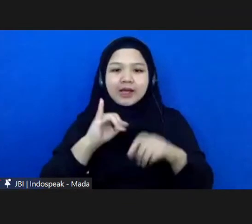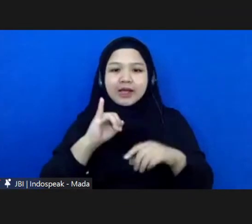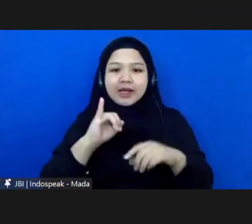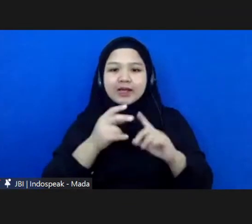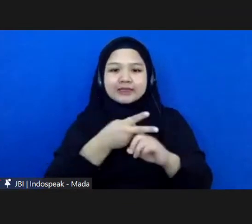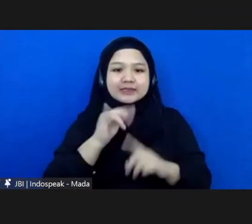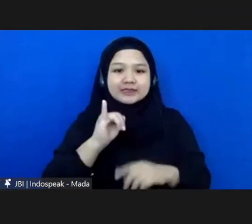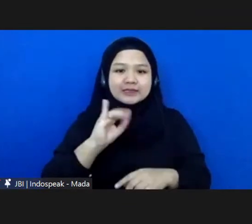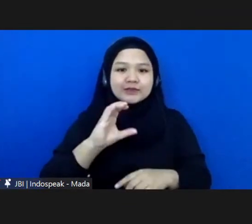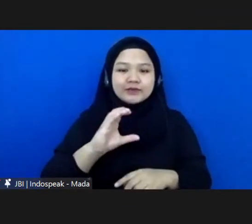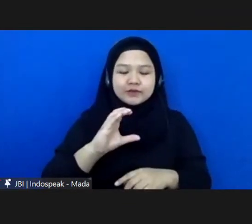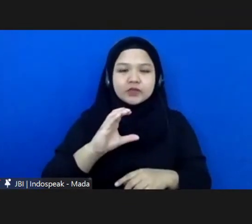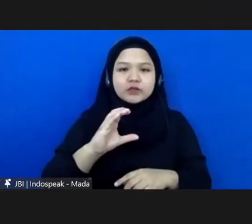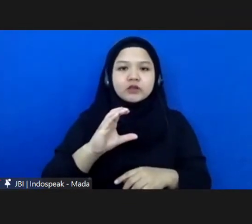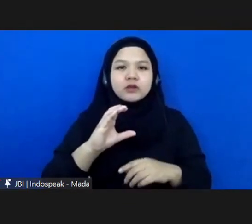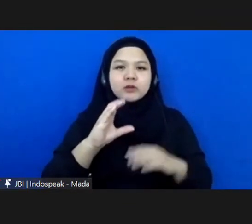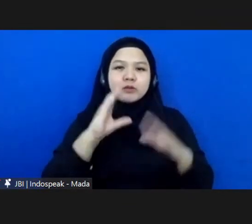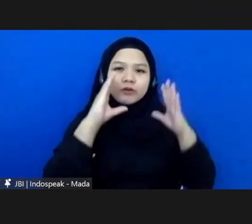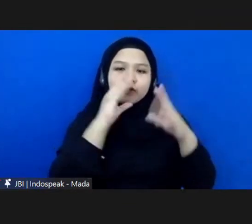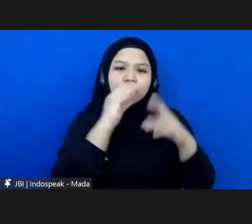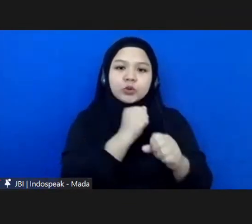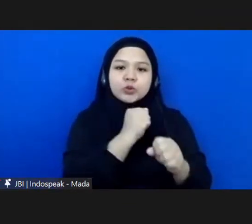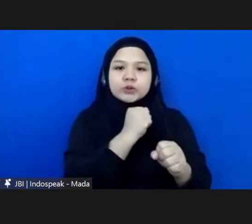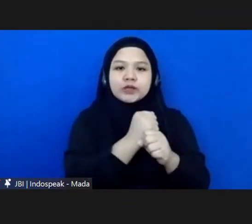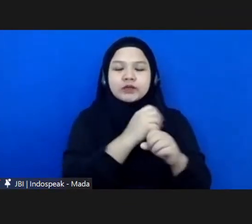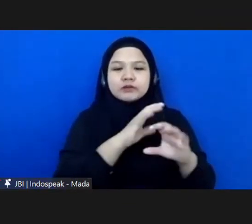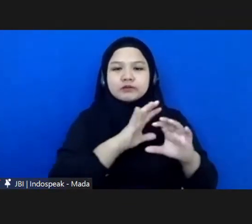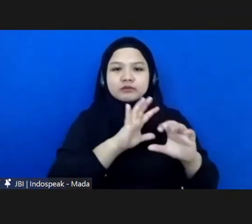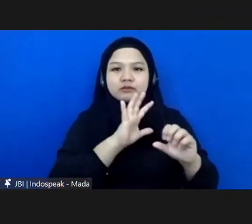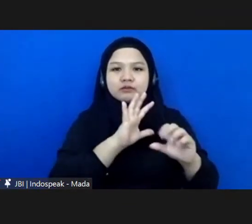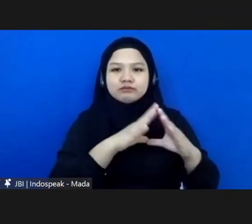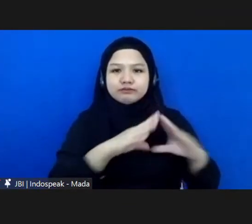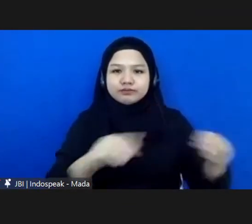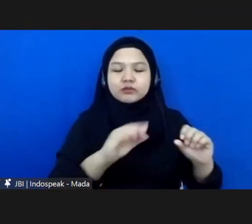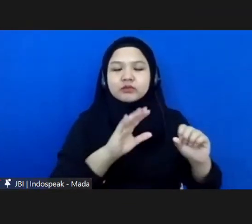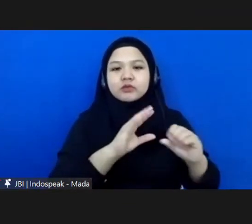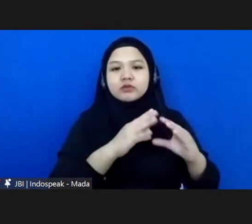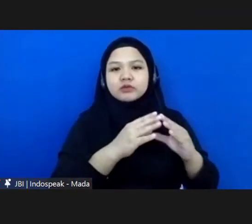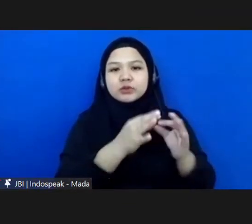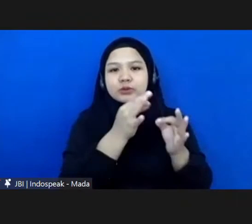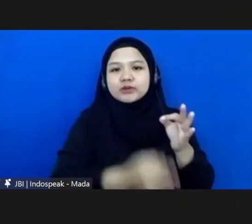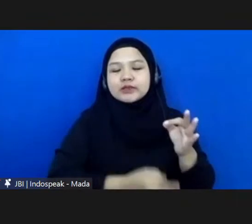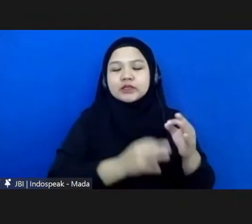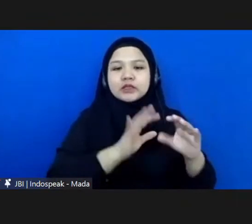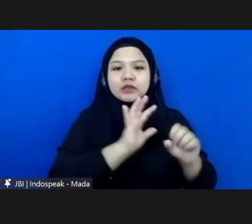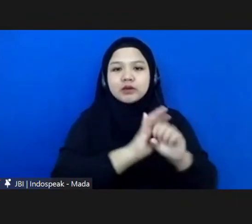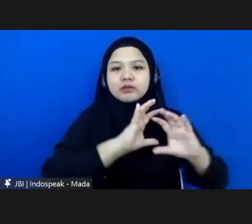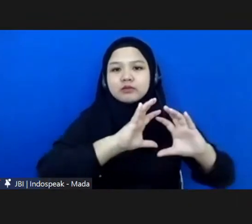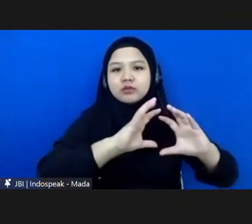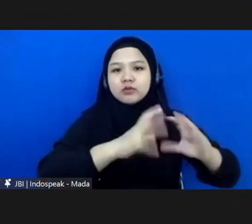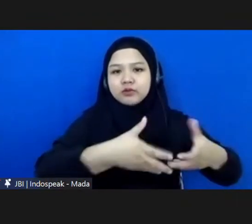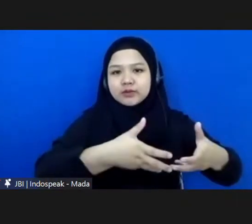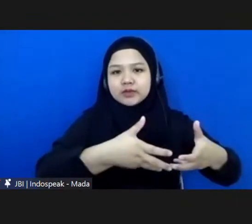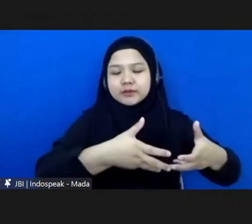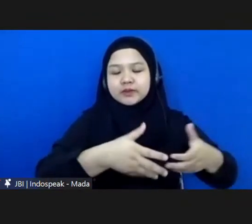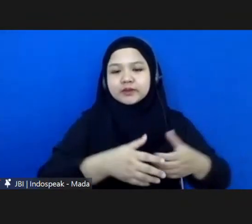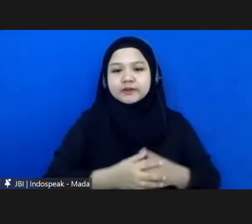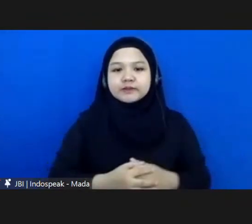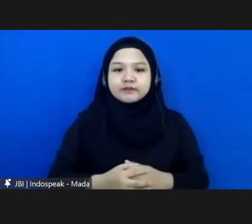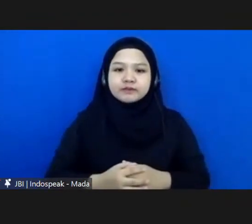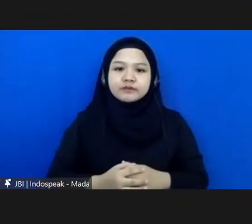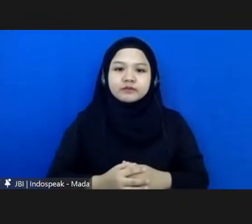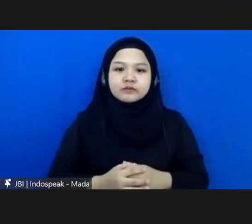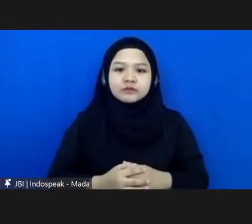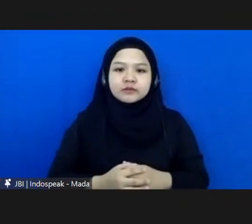of course, by now abundantly clear that the COVID pandemic presents the greatest